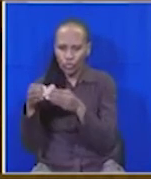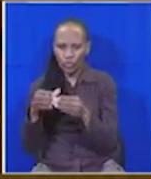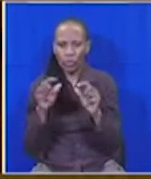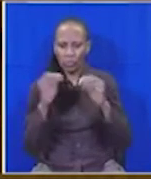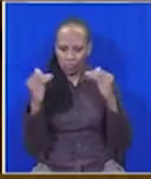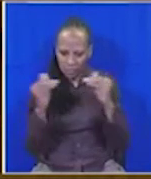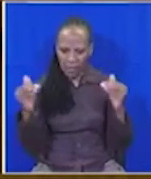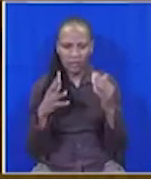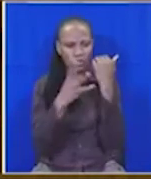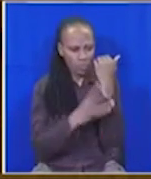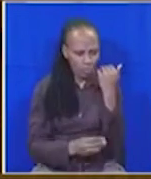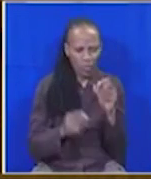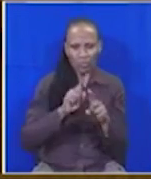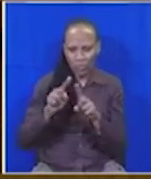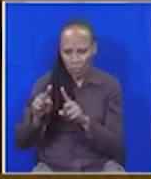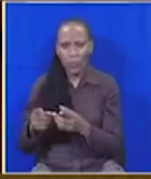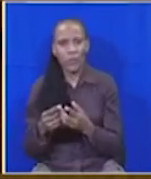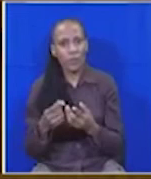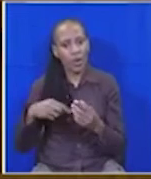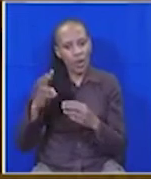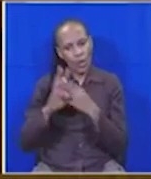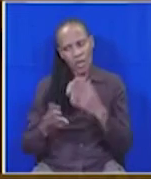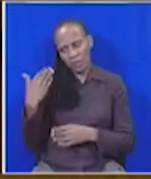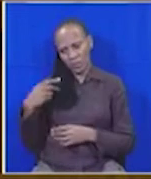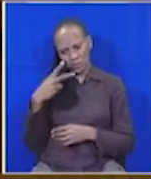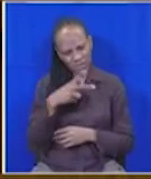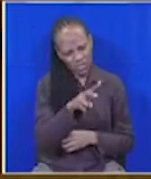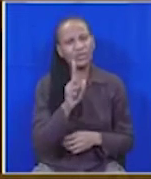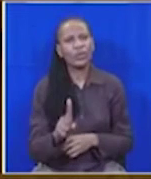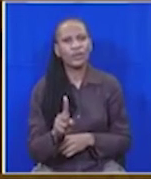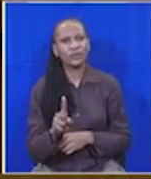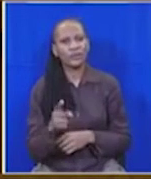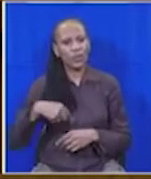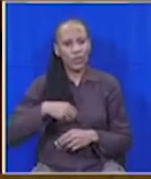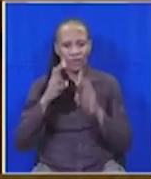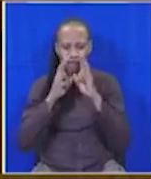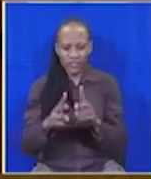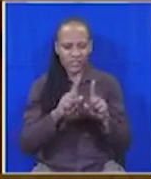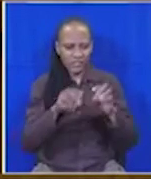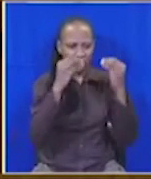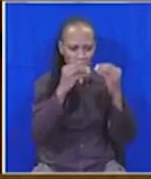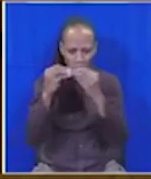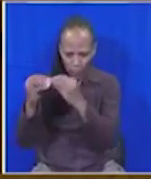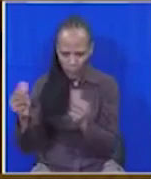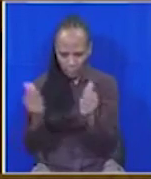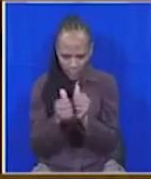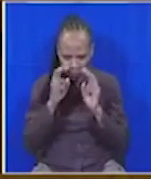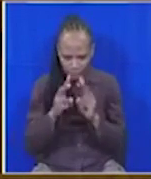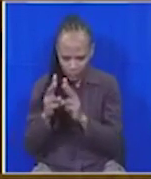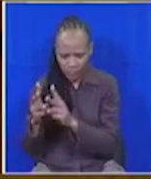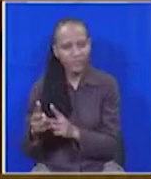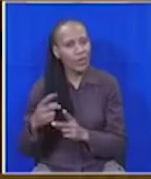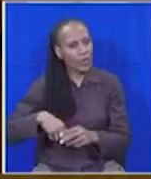engaged ourselves and many others over the past week, with S&P also visiting businesses and other stakeholders. We will